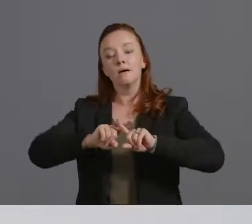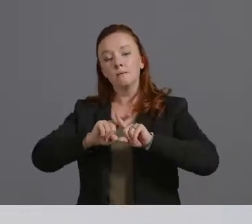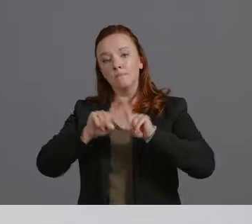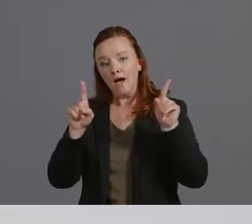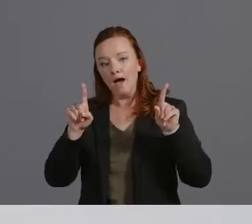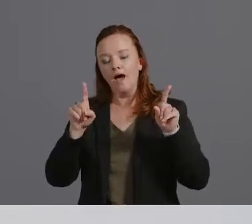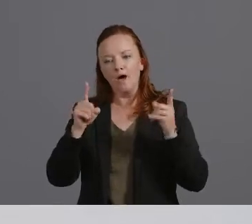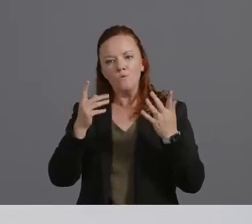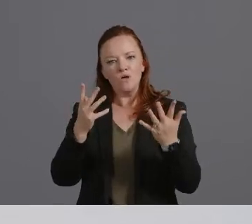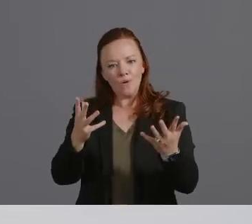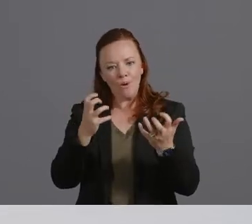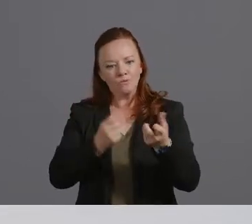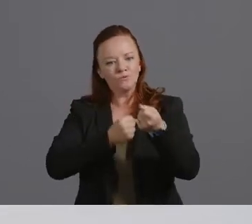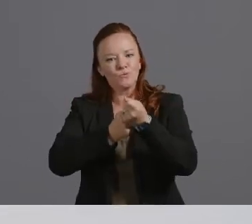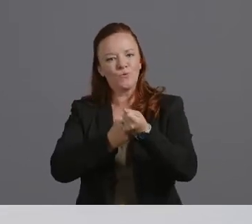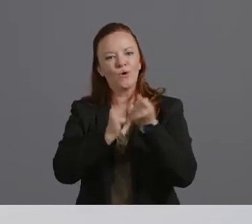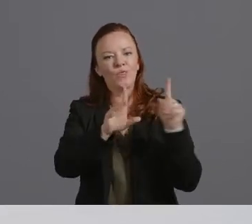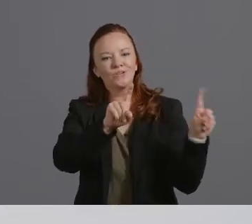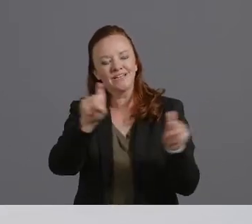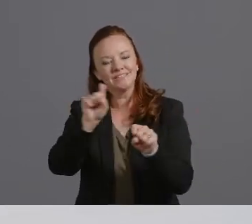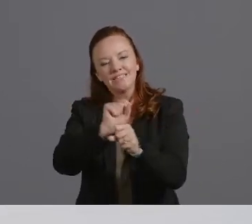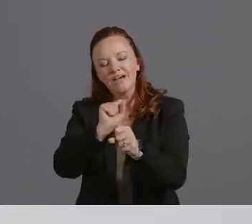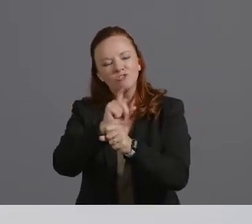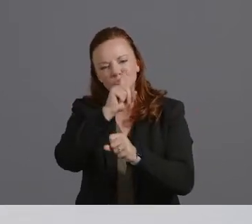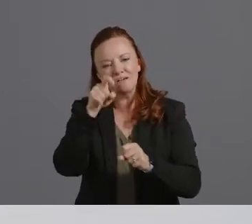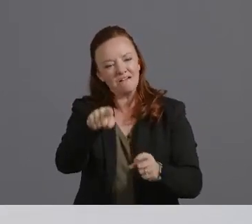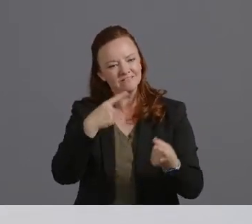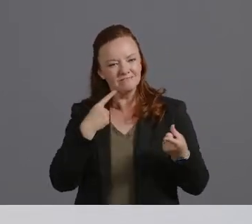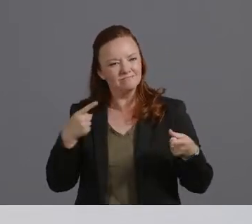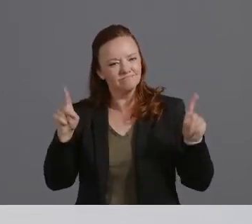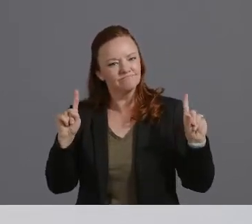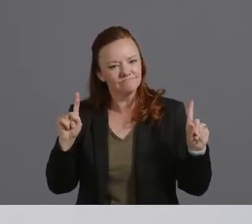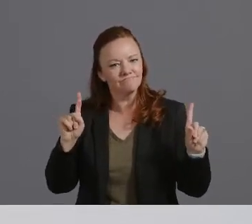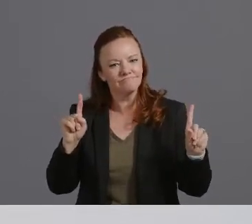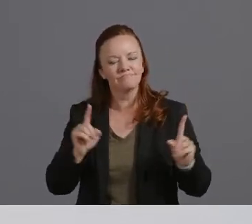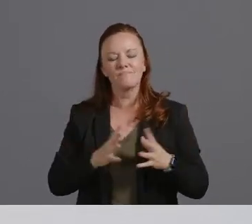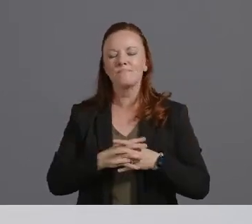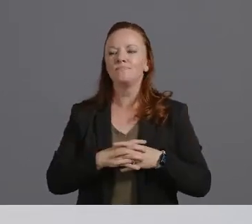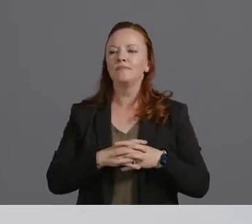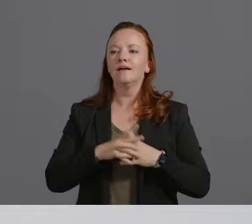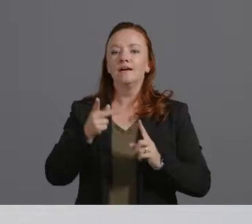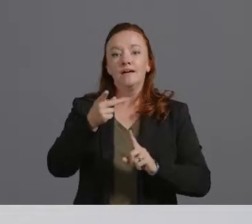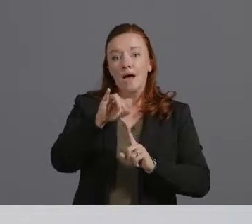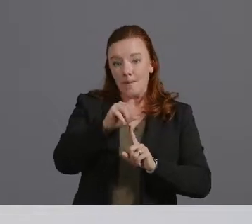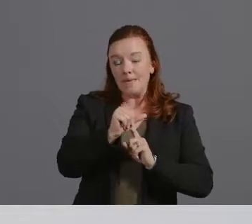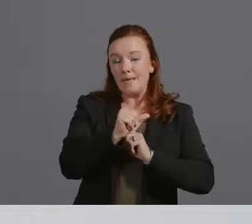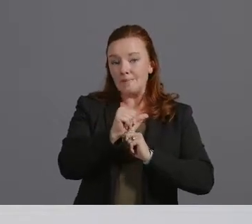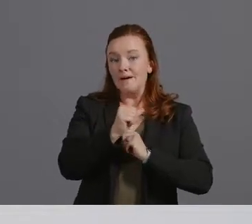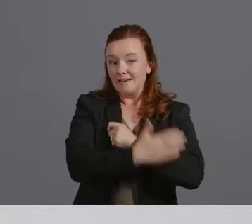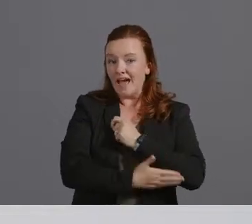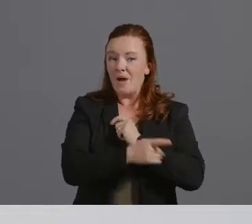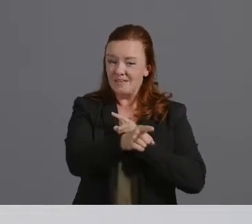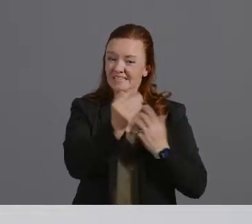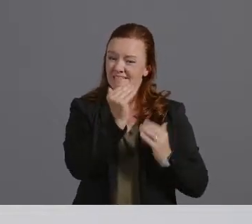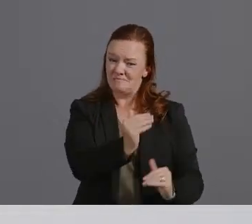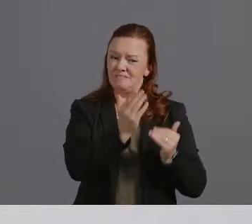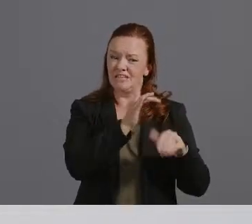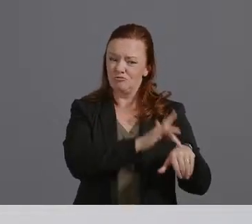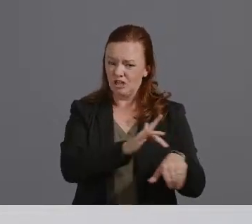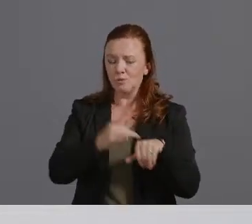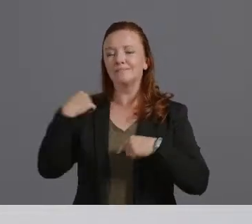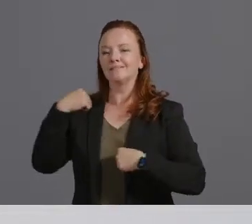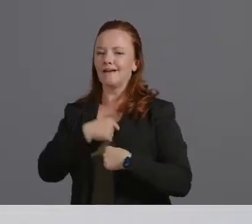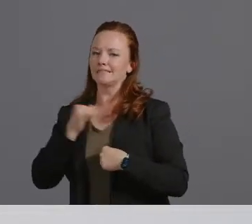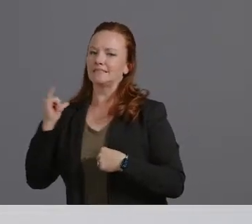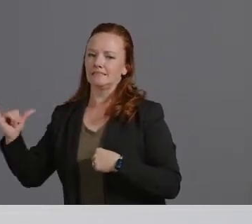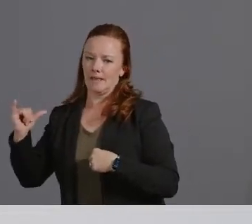because we do think that they've been successful. But just like Pima County does, we have limited amounts of resources, and we're trying